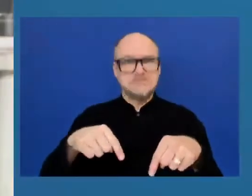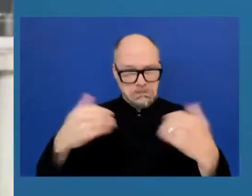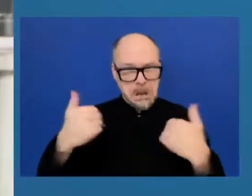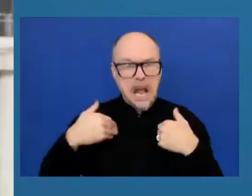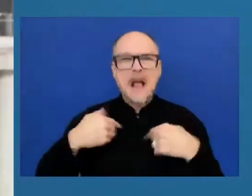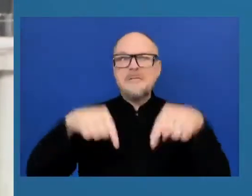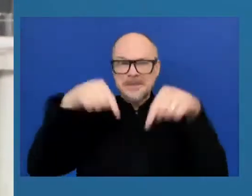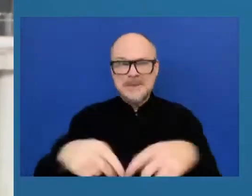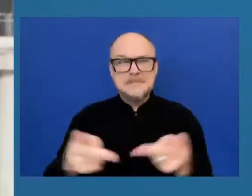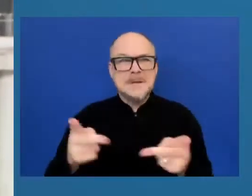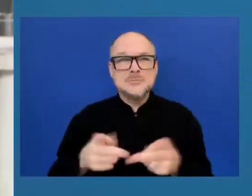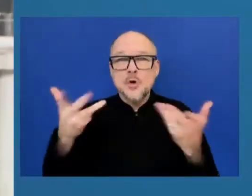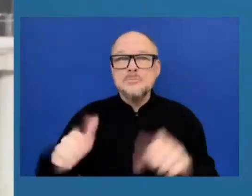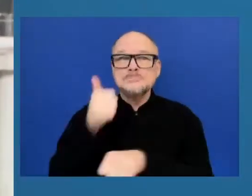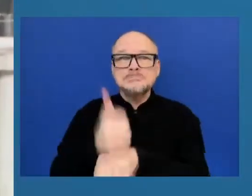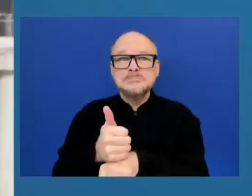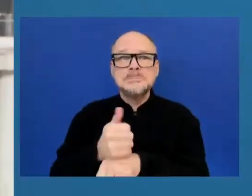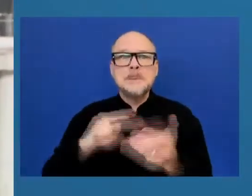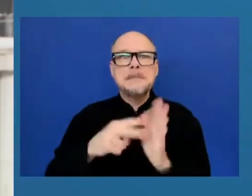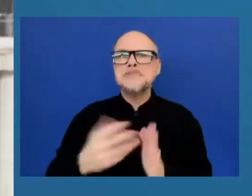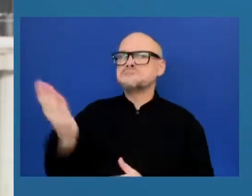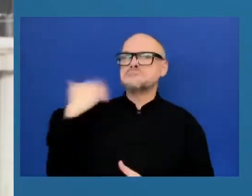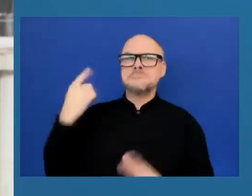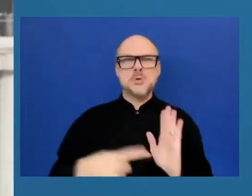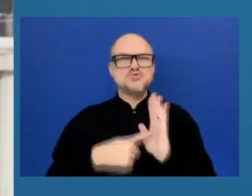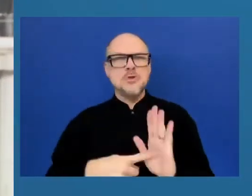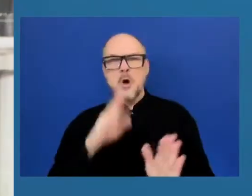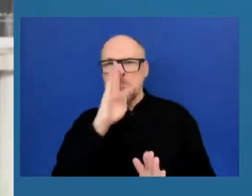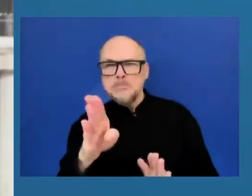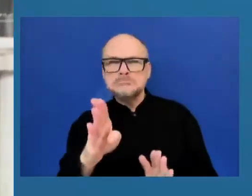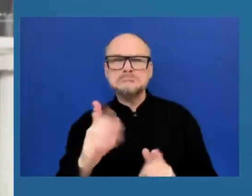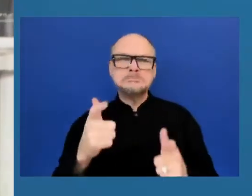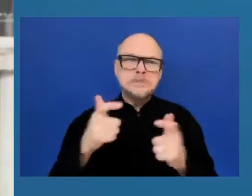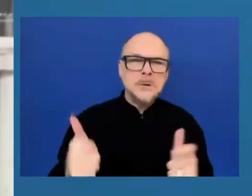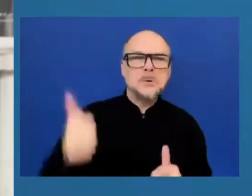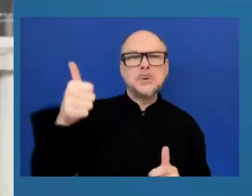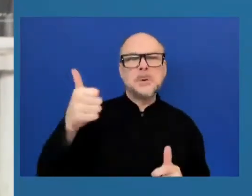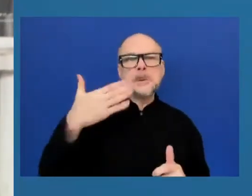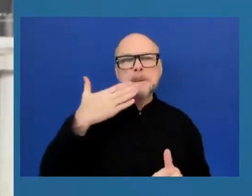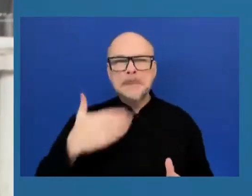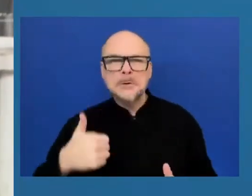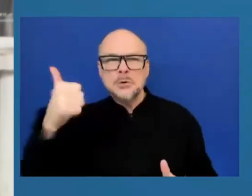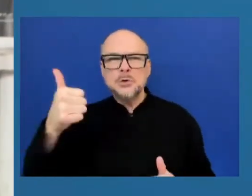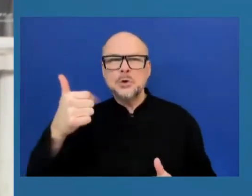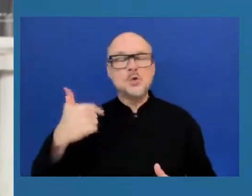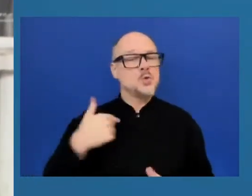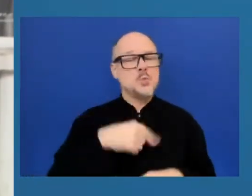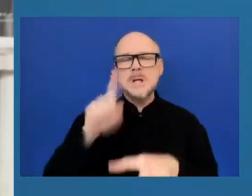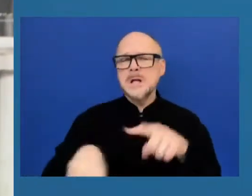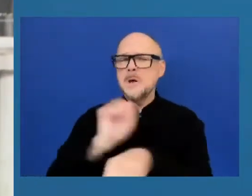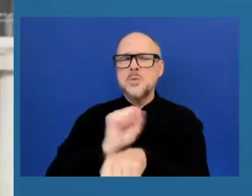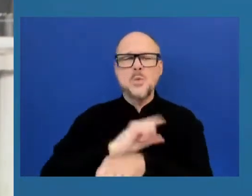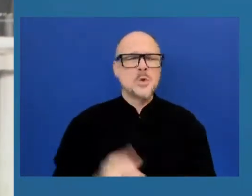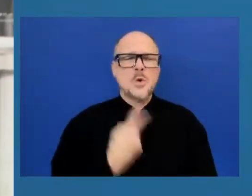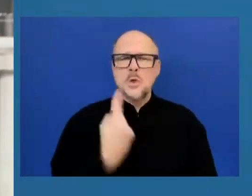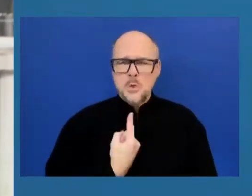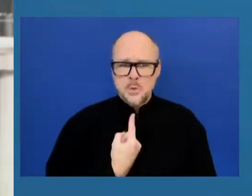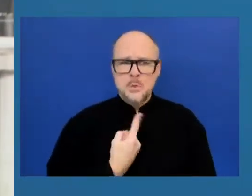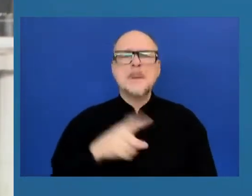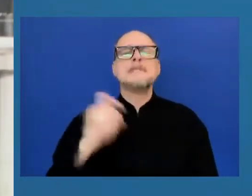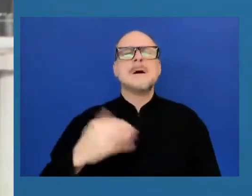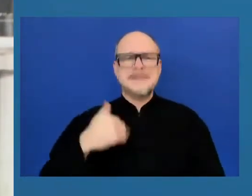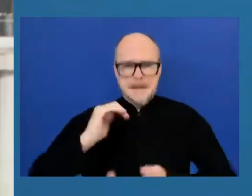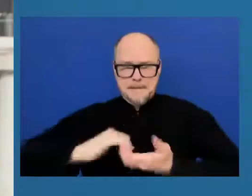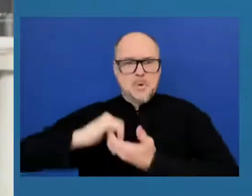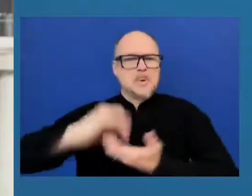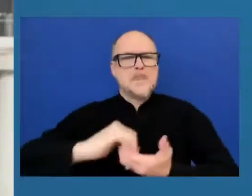bigger, the better. The bigger, the better. And we cannot do this alone. And we're looking forward to partnering with others who've gone before. Just last week, I